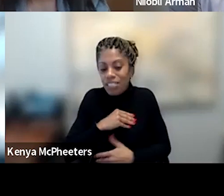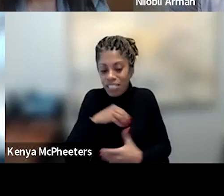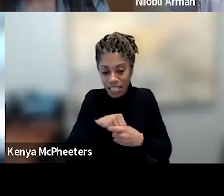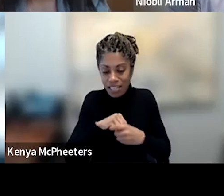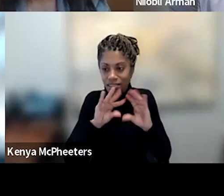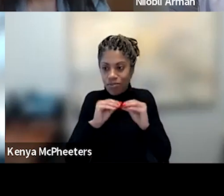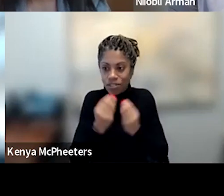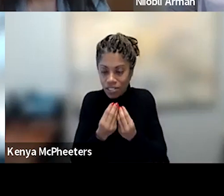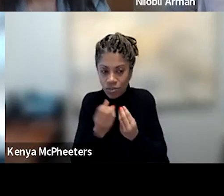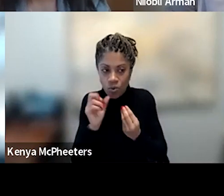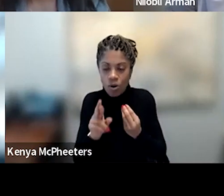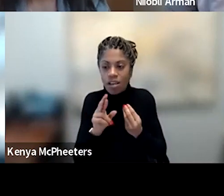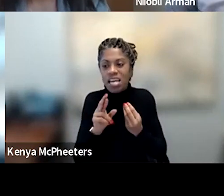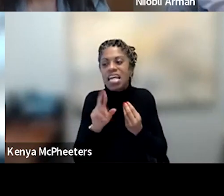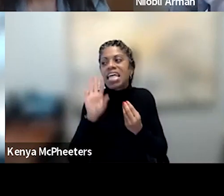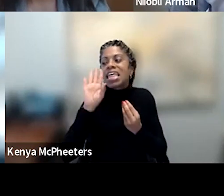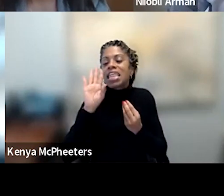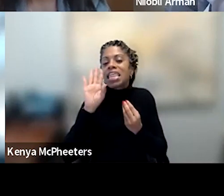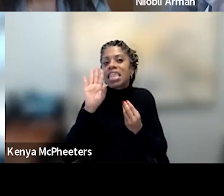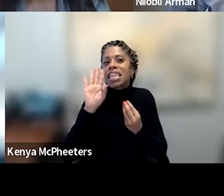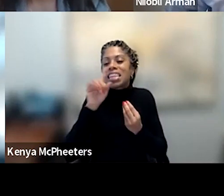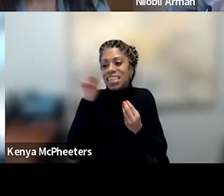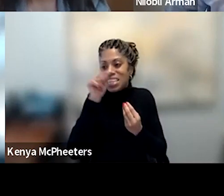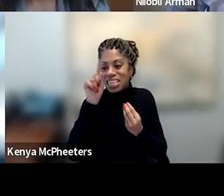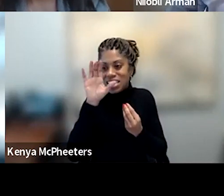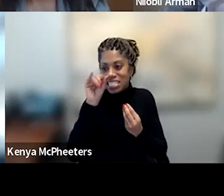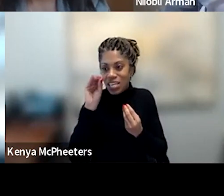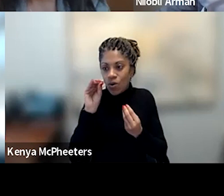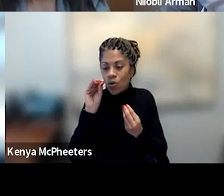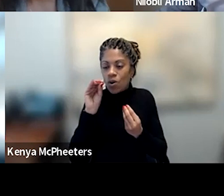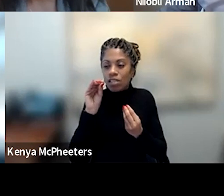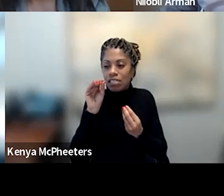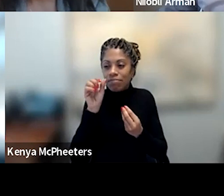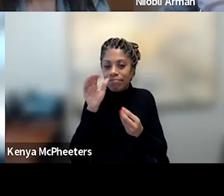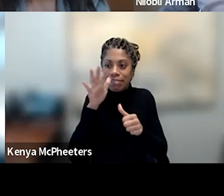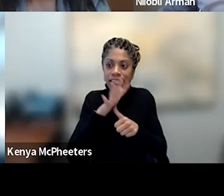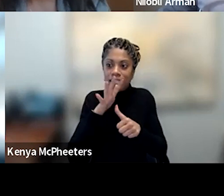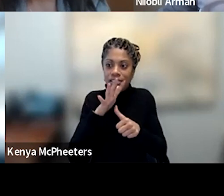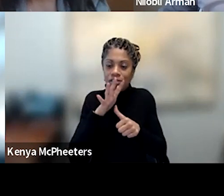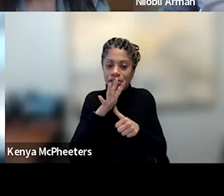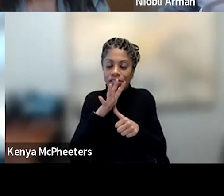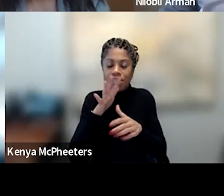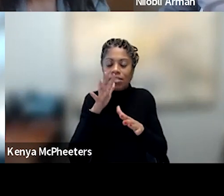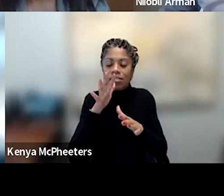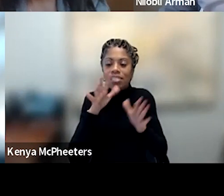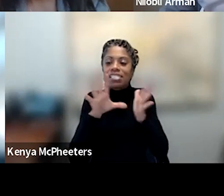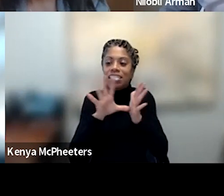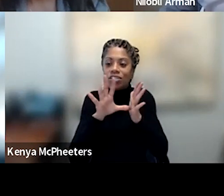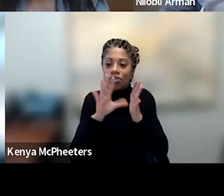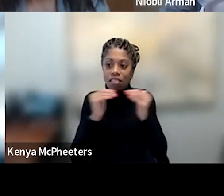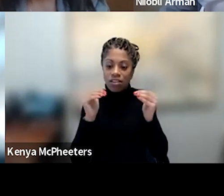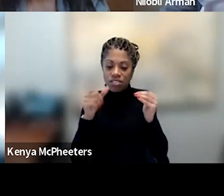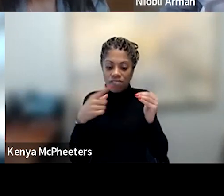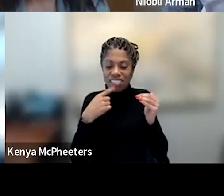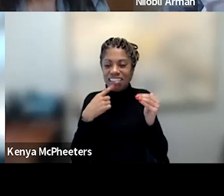don't have leadership kind of charging along? Like what would you tell them to do to just get started? One of the things,